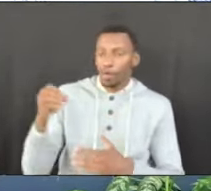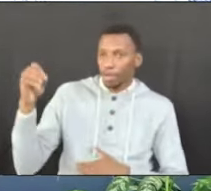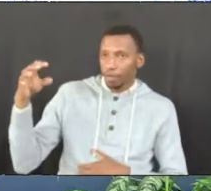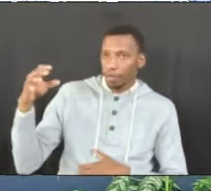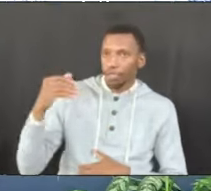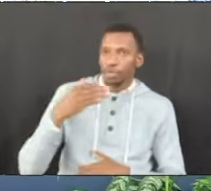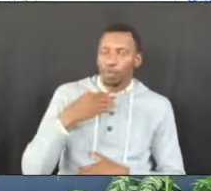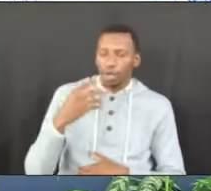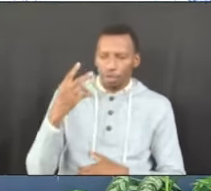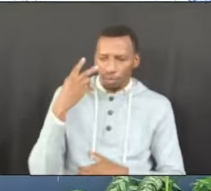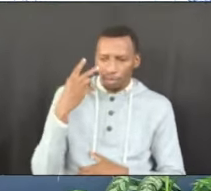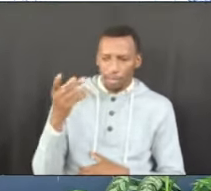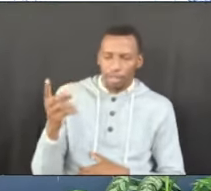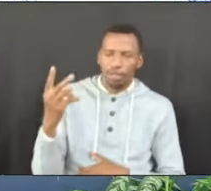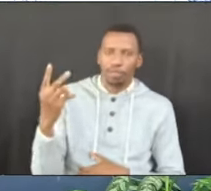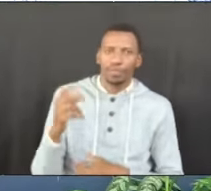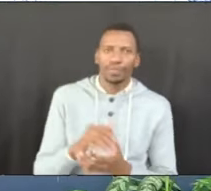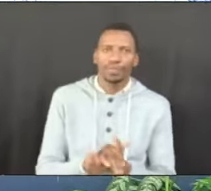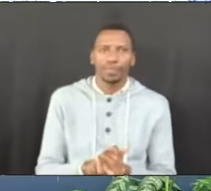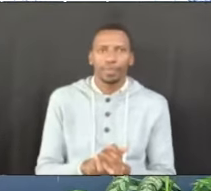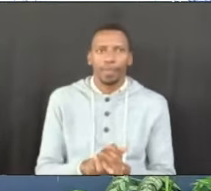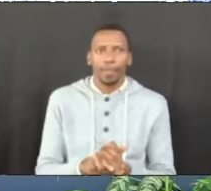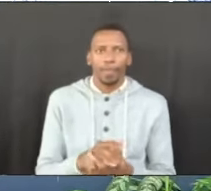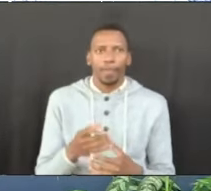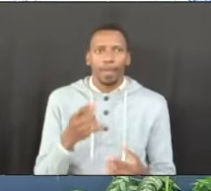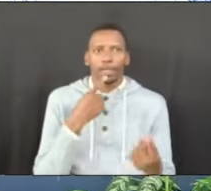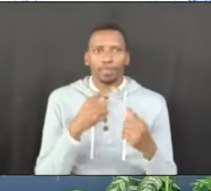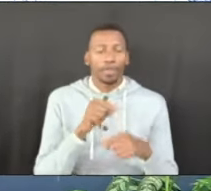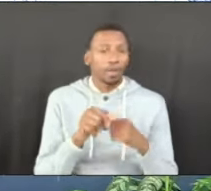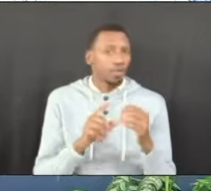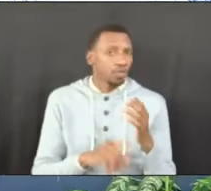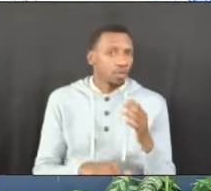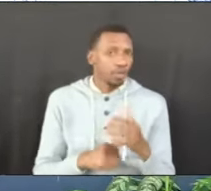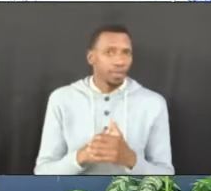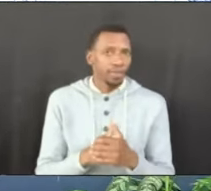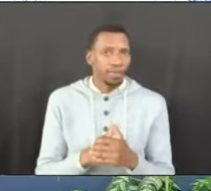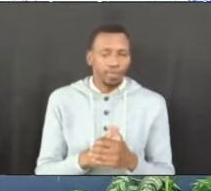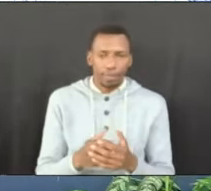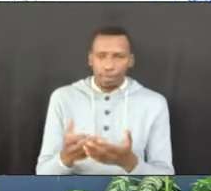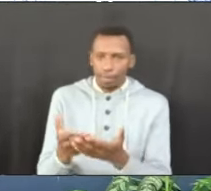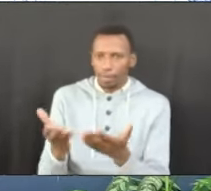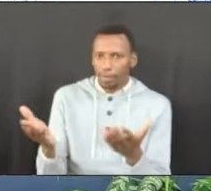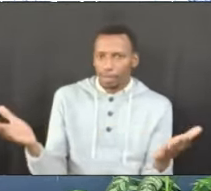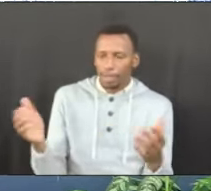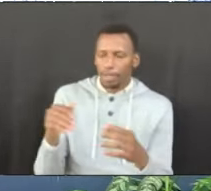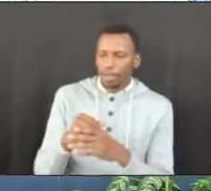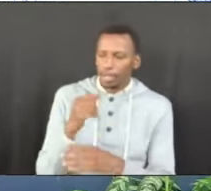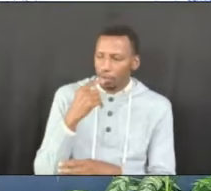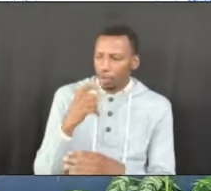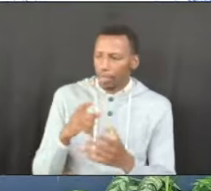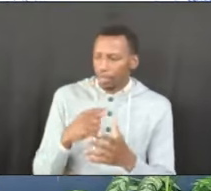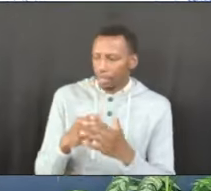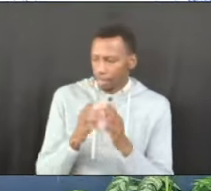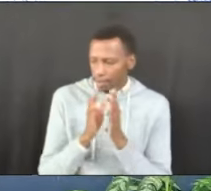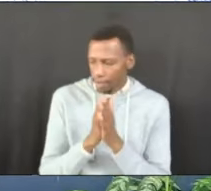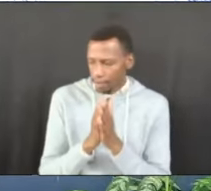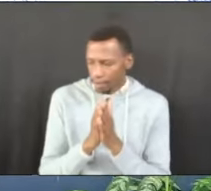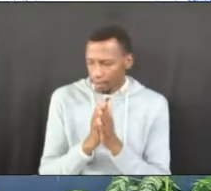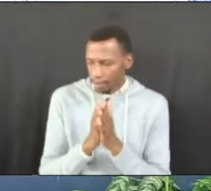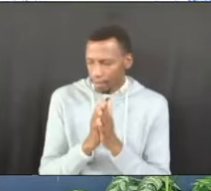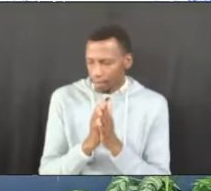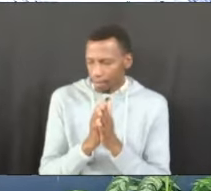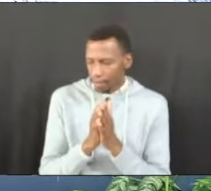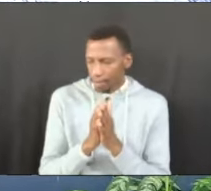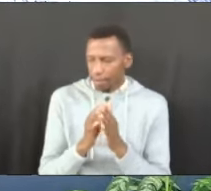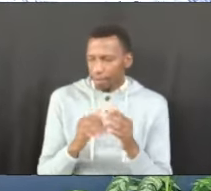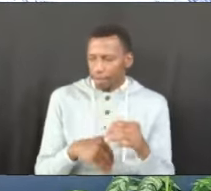these two. Speak about these in white and then we will pray. The Bible says, after this I